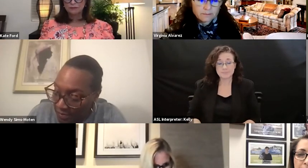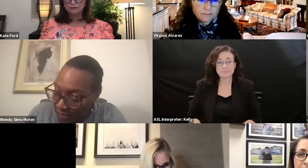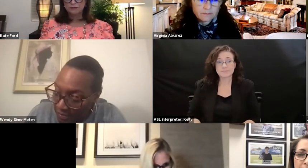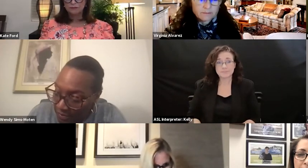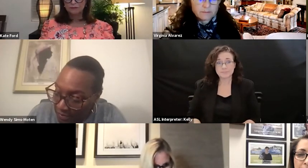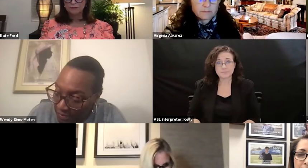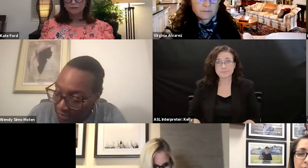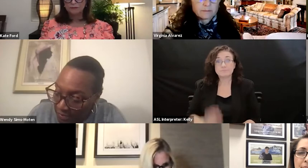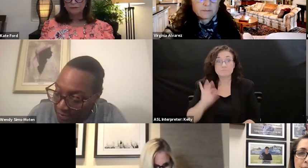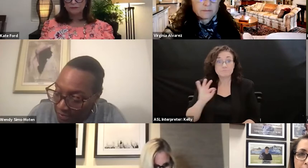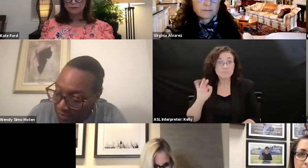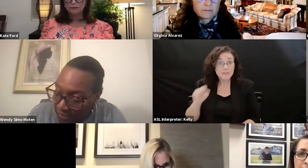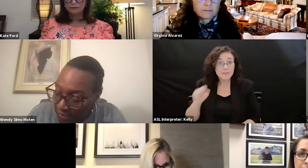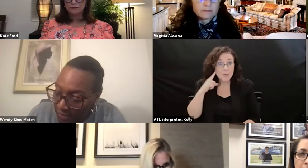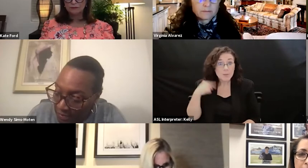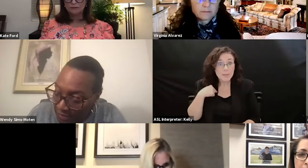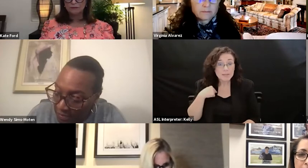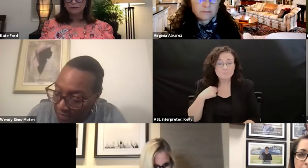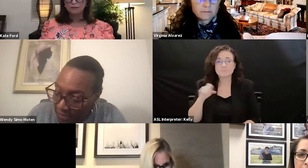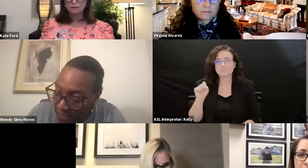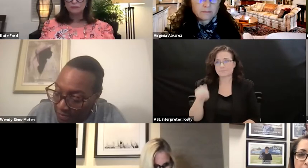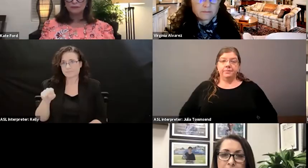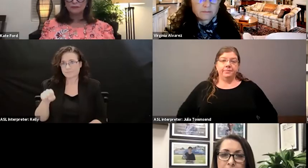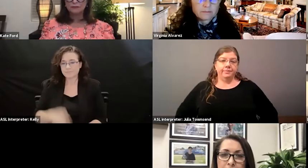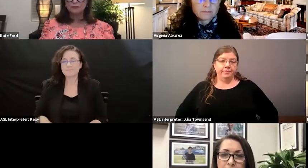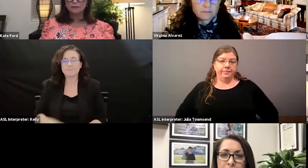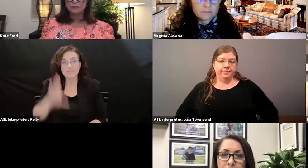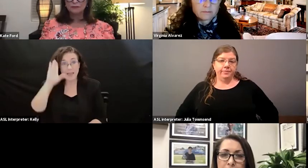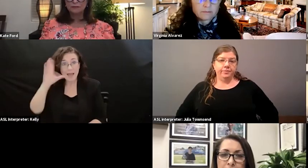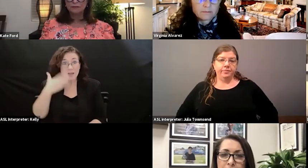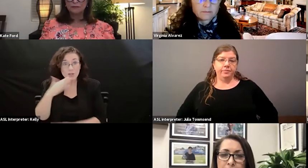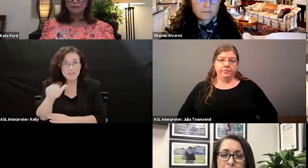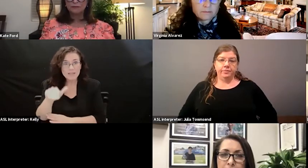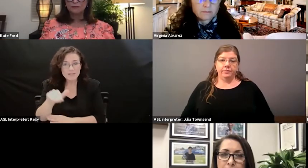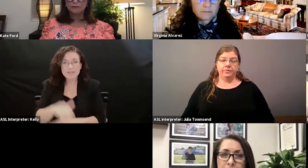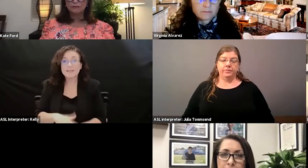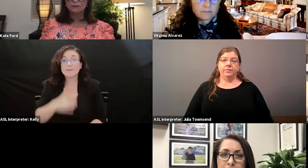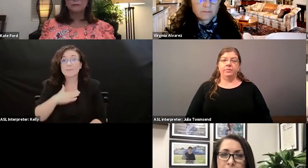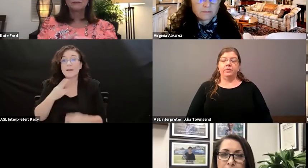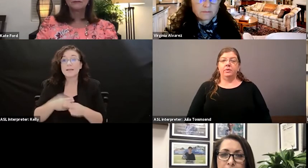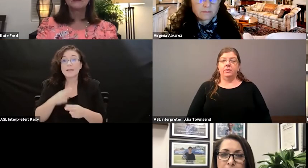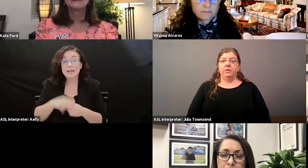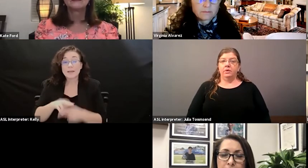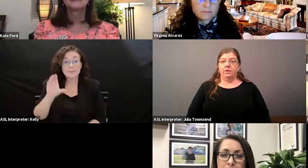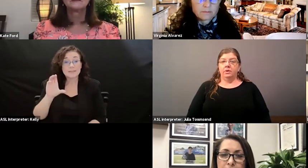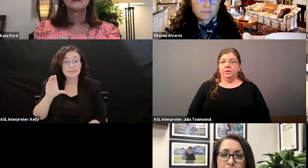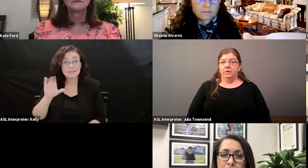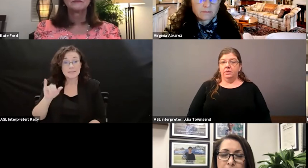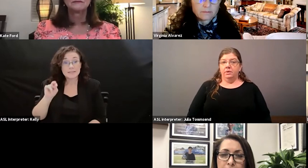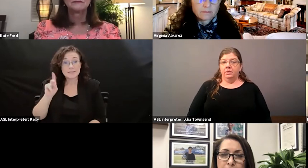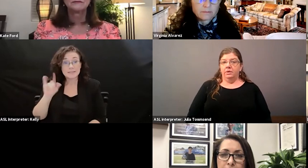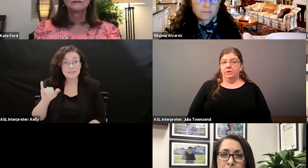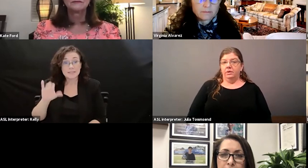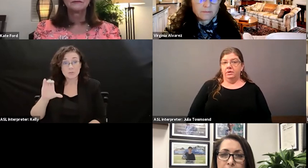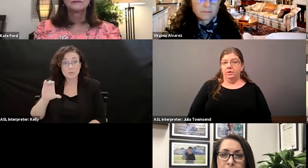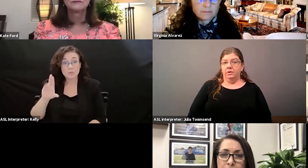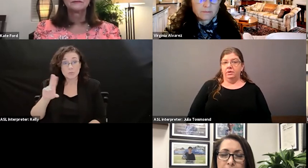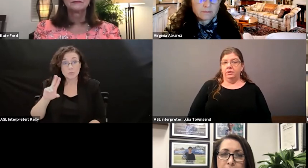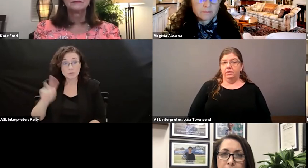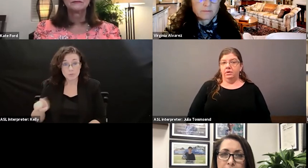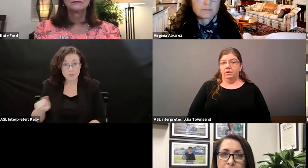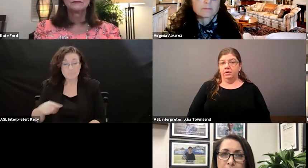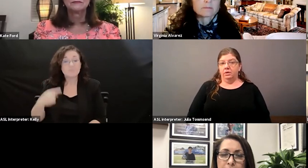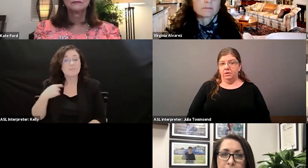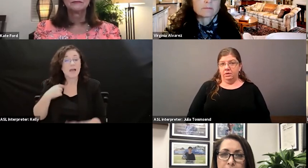hi can you hear me yes go ahead hi good evening everyone my name is cindy cruz and i'm the director of education for planned parenthood